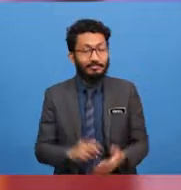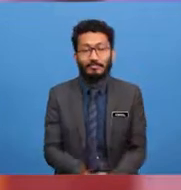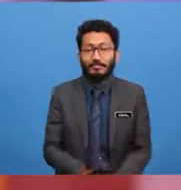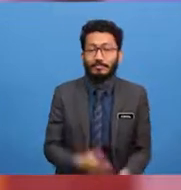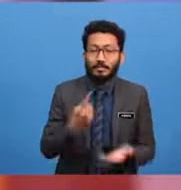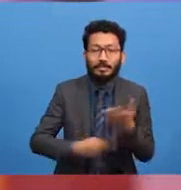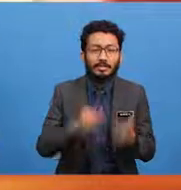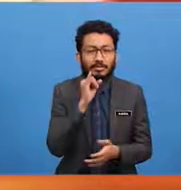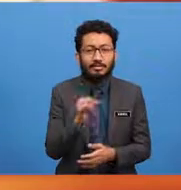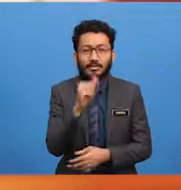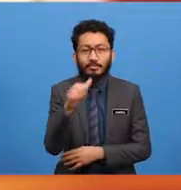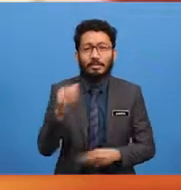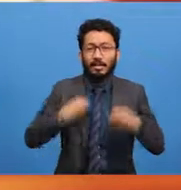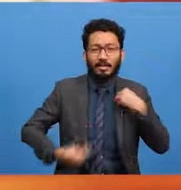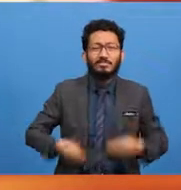model?